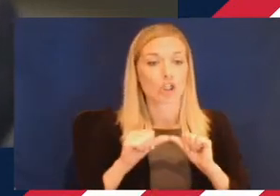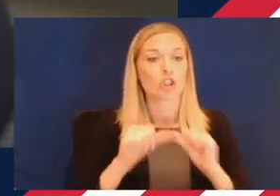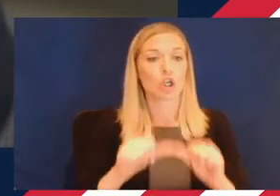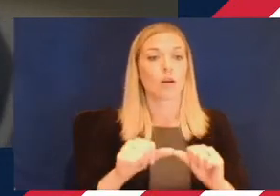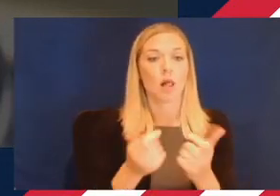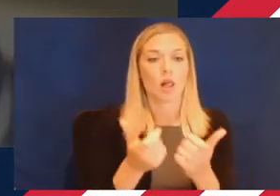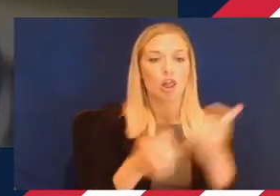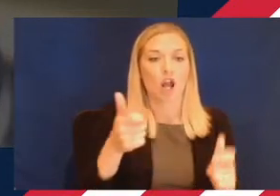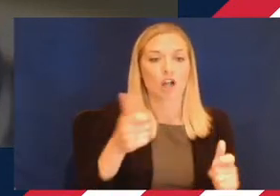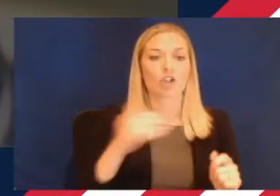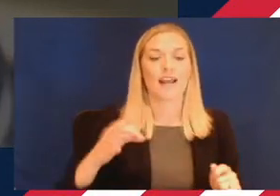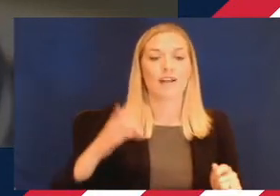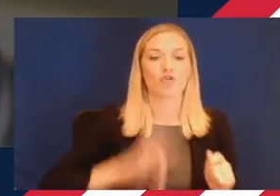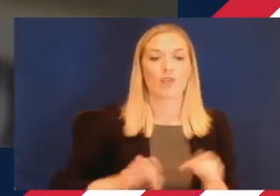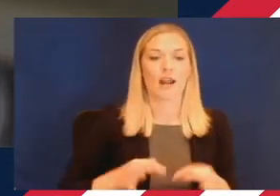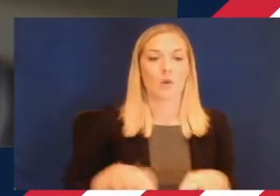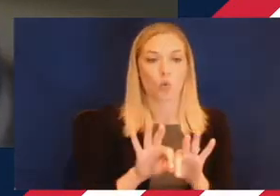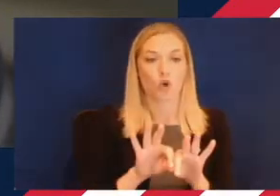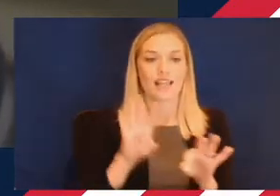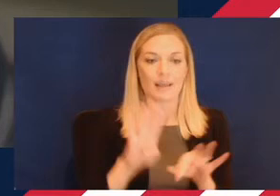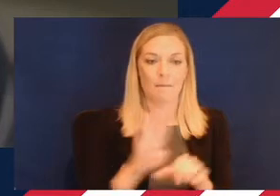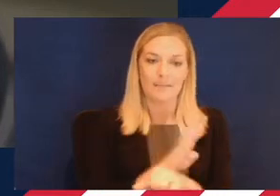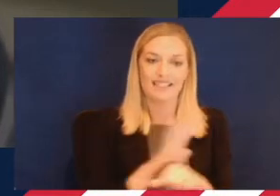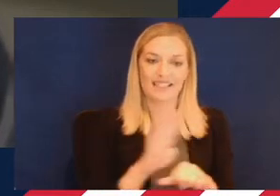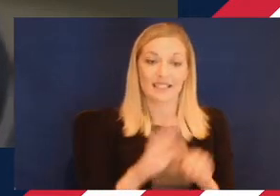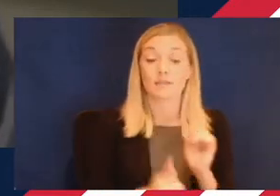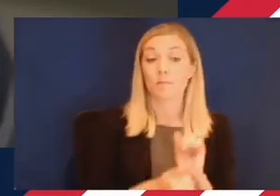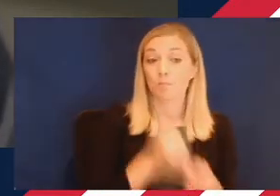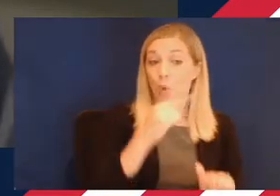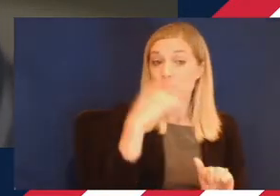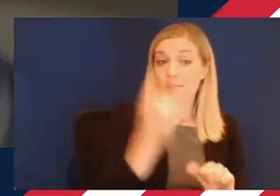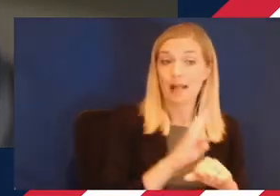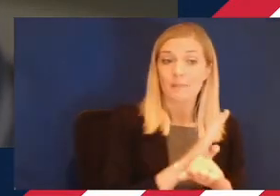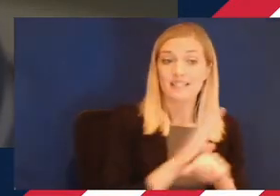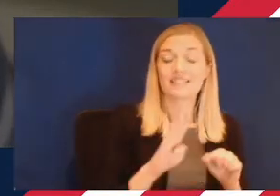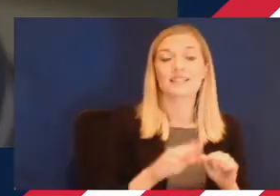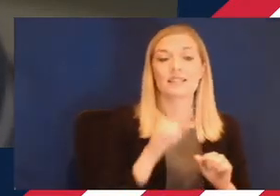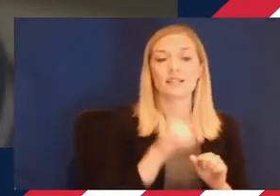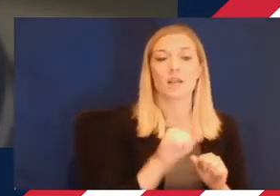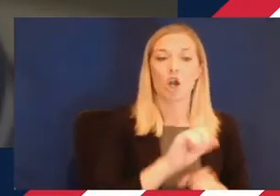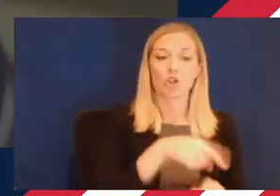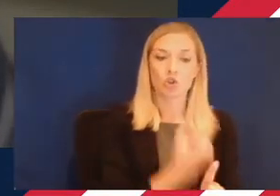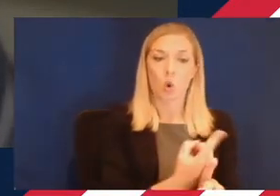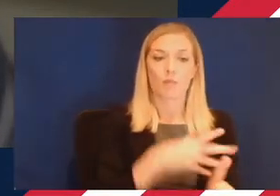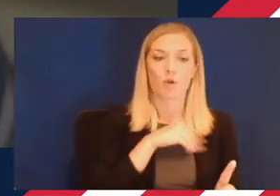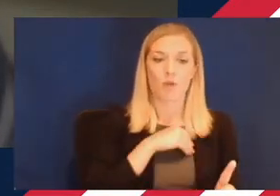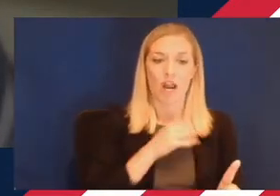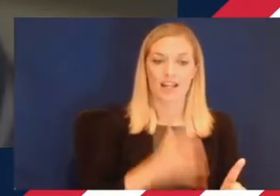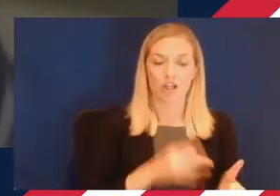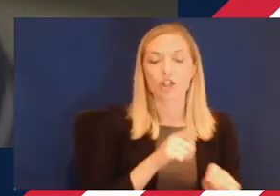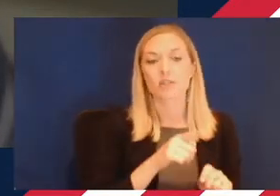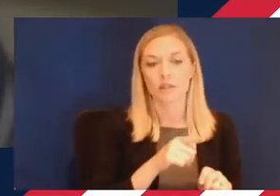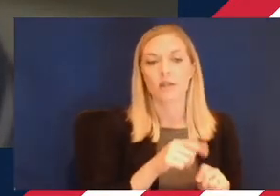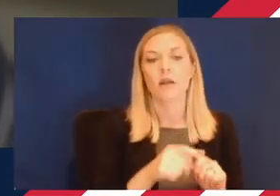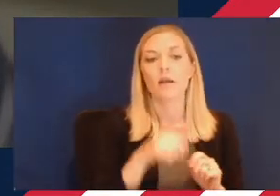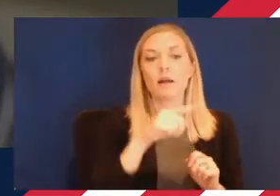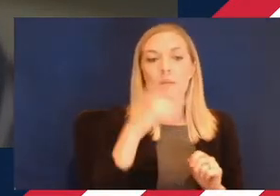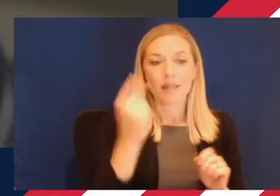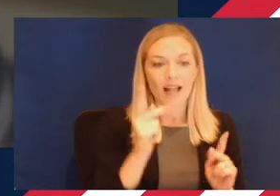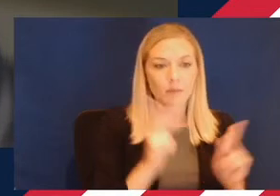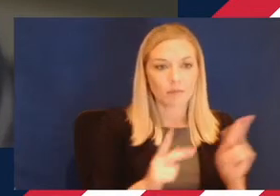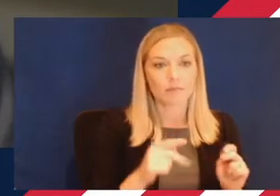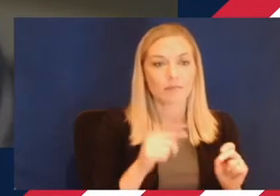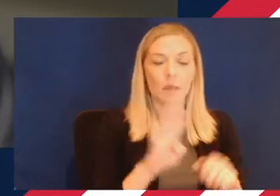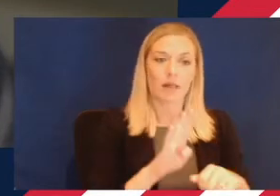Most Black businesses are sole proprietors. Only 10% of those firms are profitable. Black firms were 29% more likely to be unprofitable,